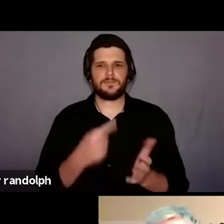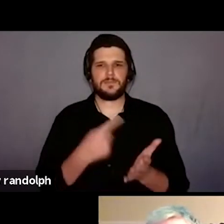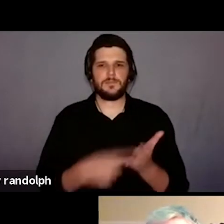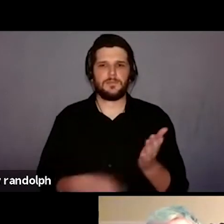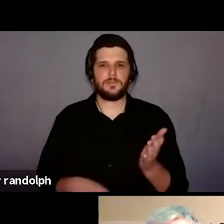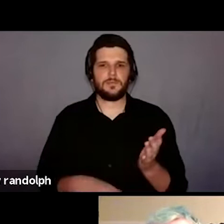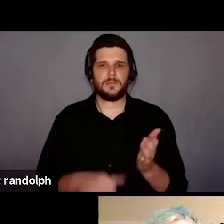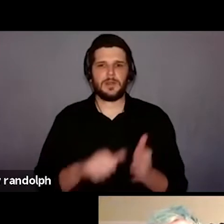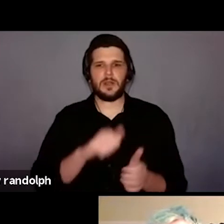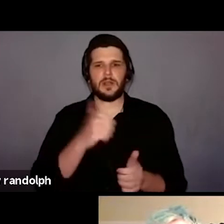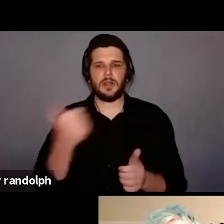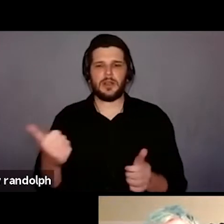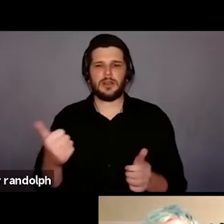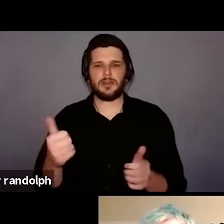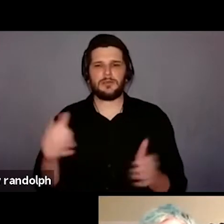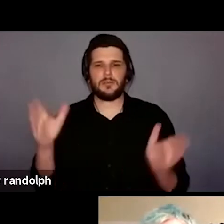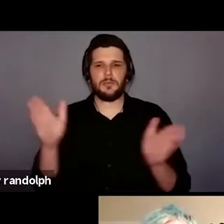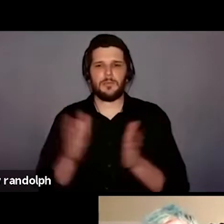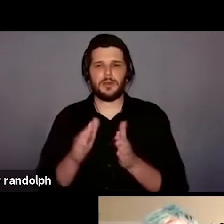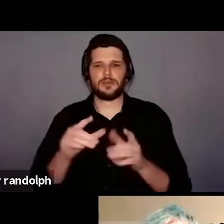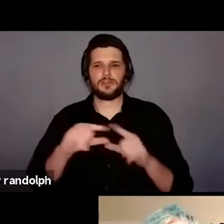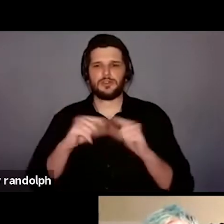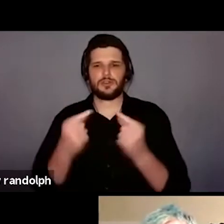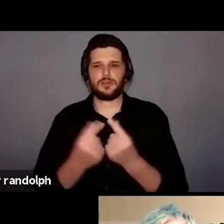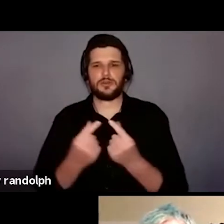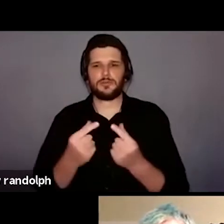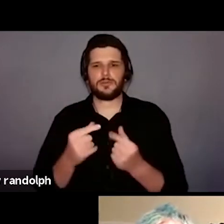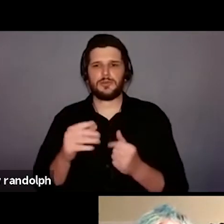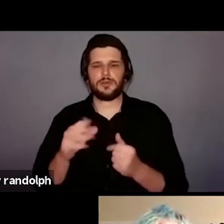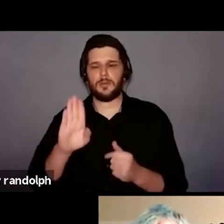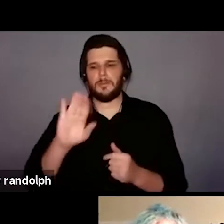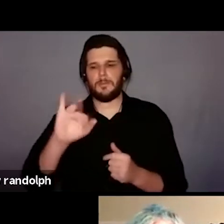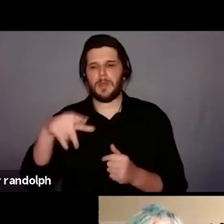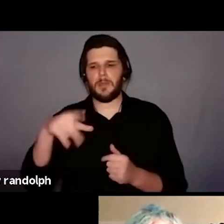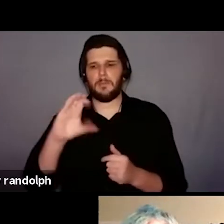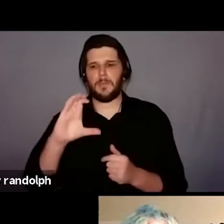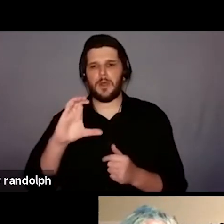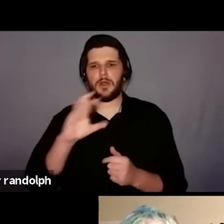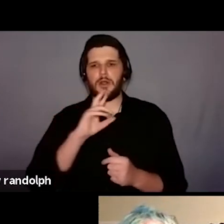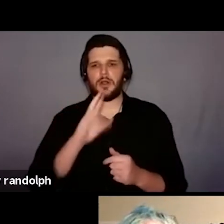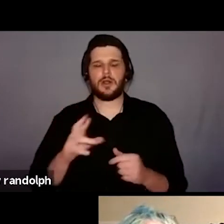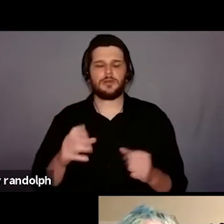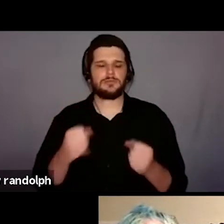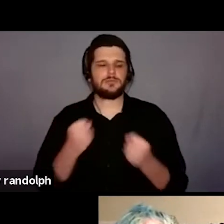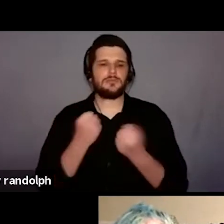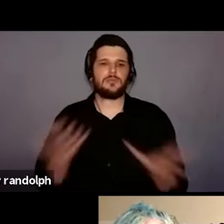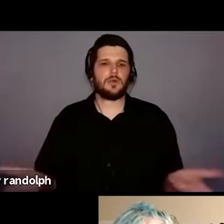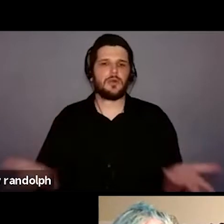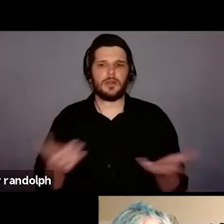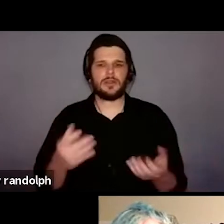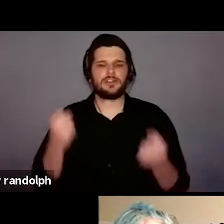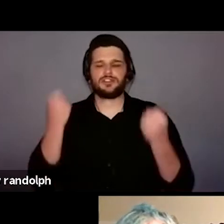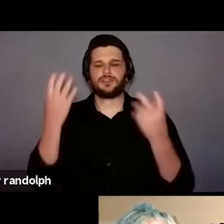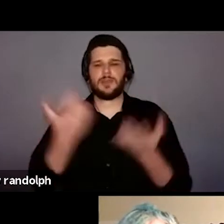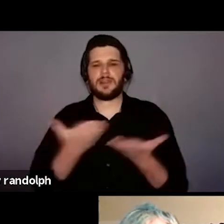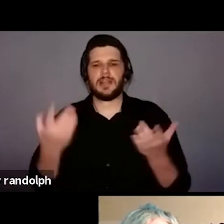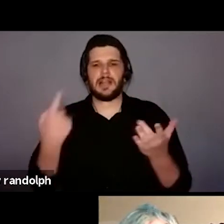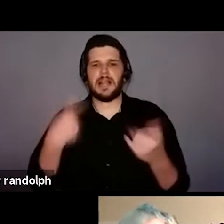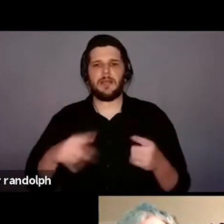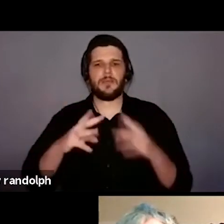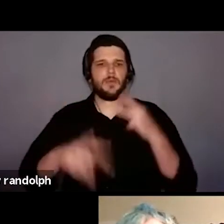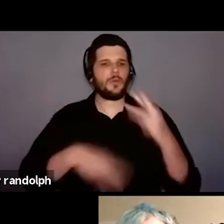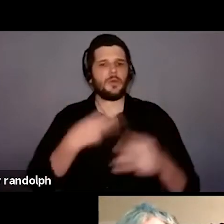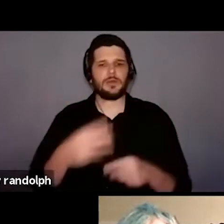other marginalized groups, in this case, we were talking about BIPOC, are burnt out because there are a billion things happening in the world at